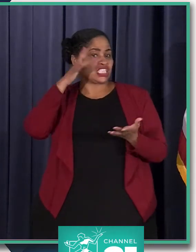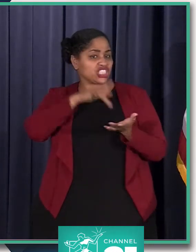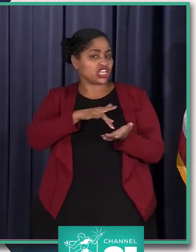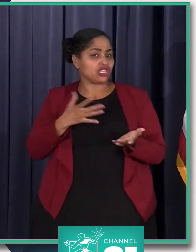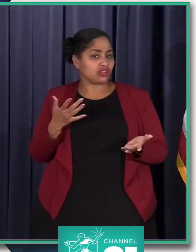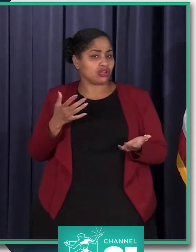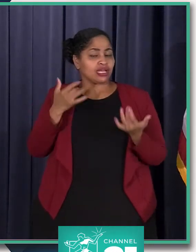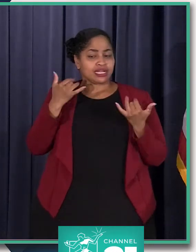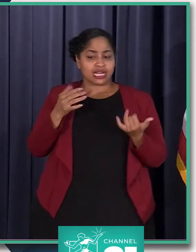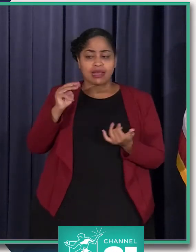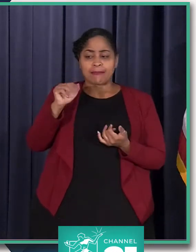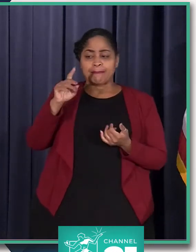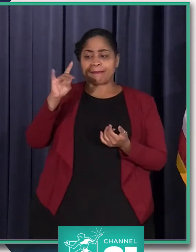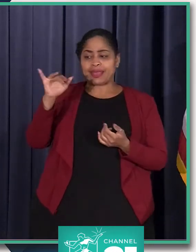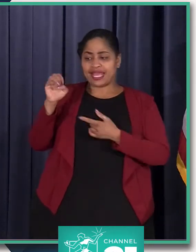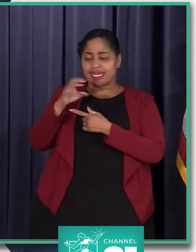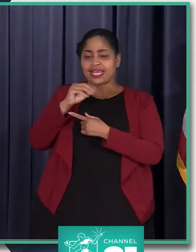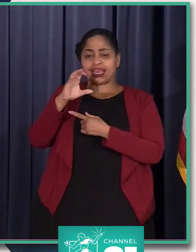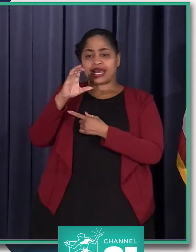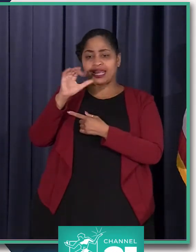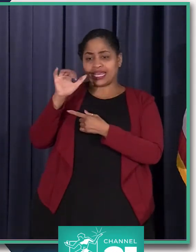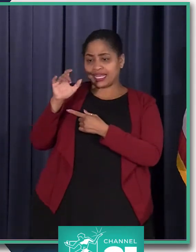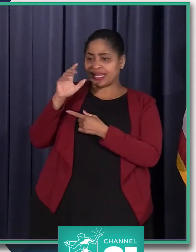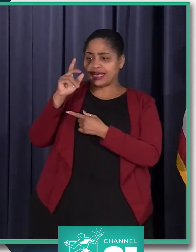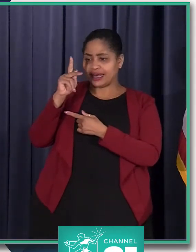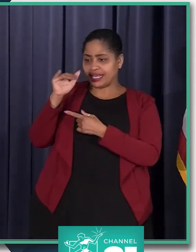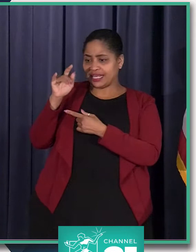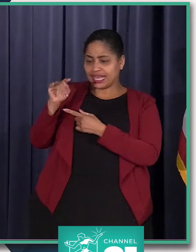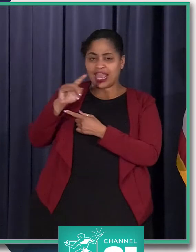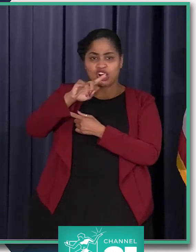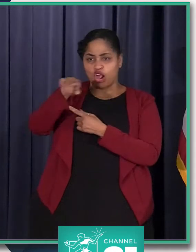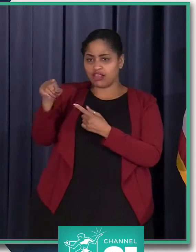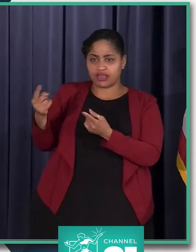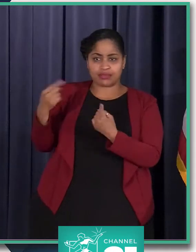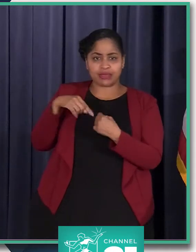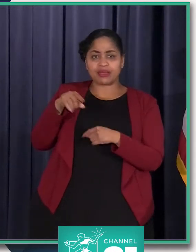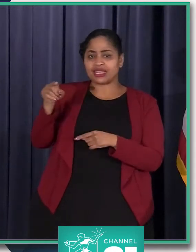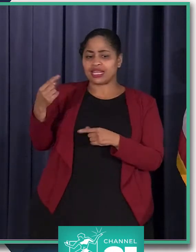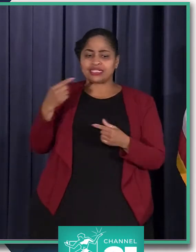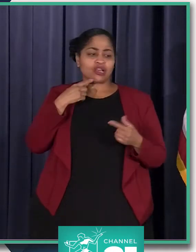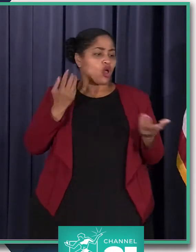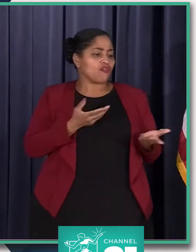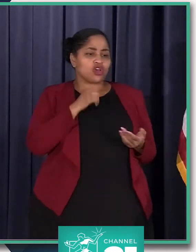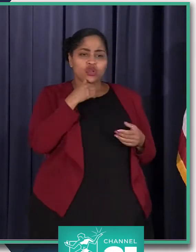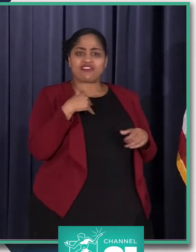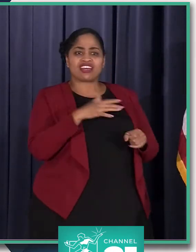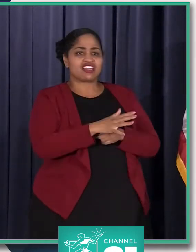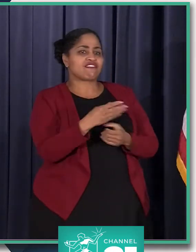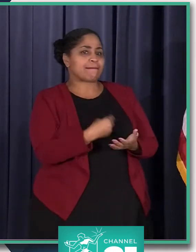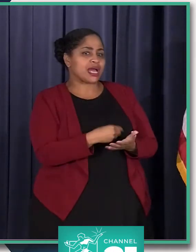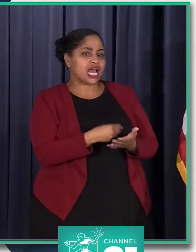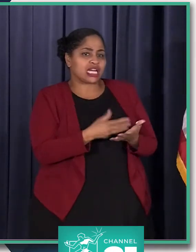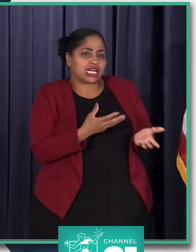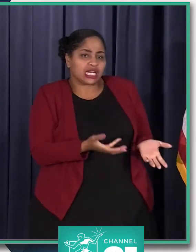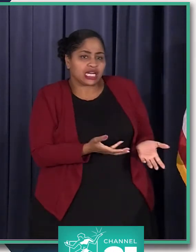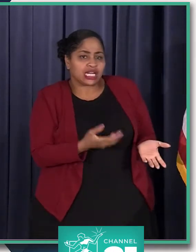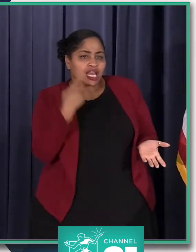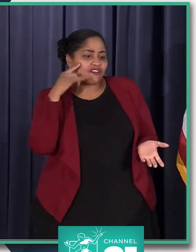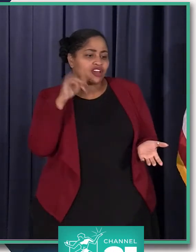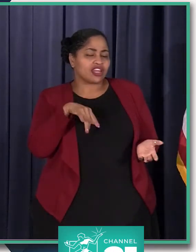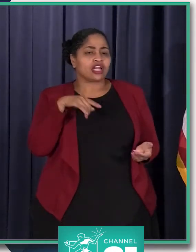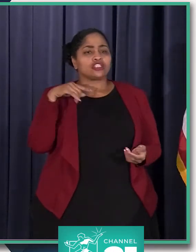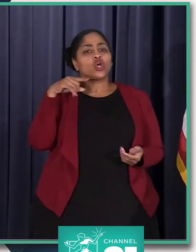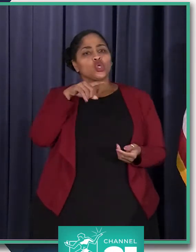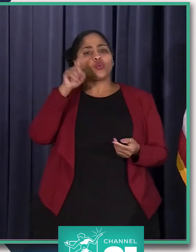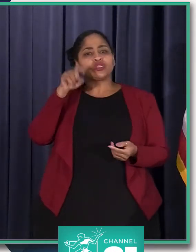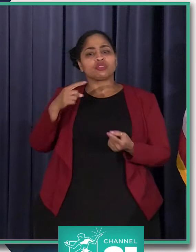when Maddie and Kat and all those guys come back, they tell us that over here we don't have enough money. You were